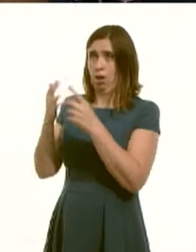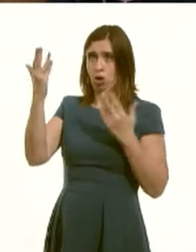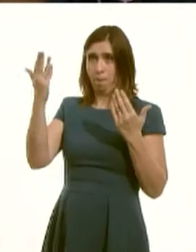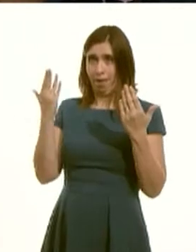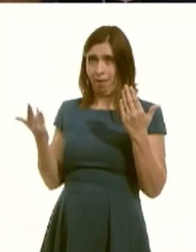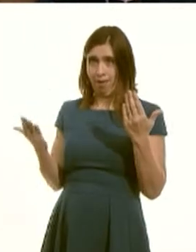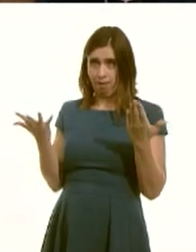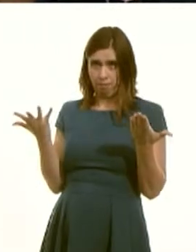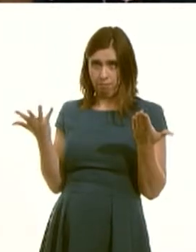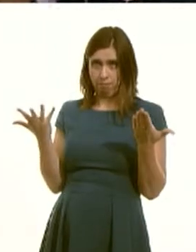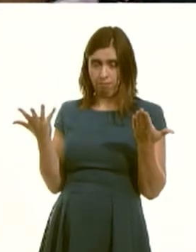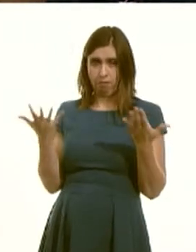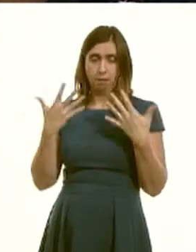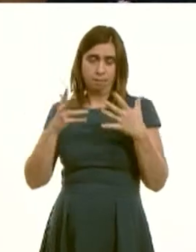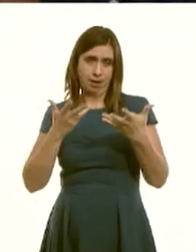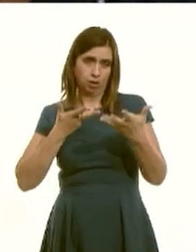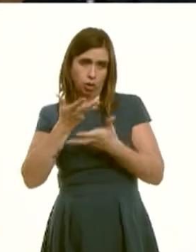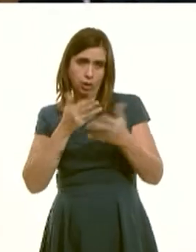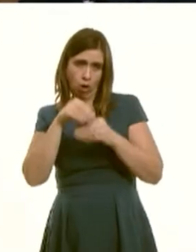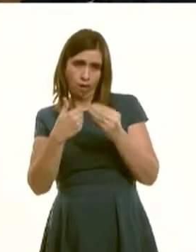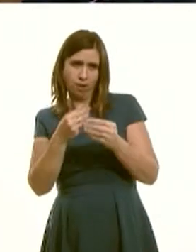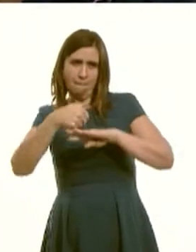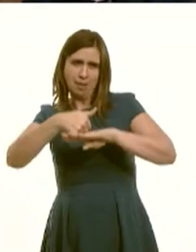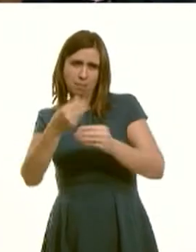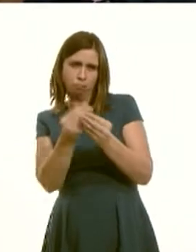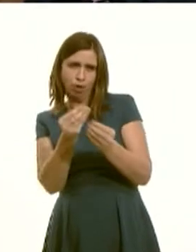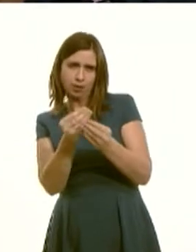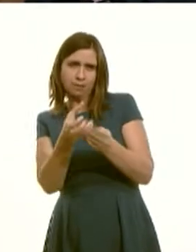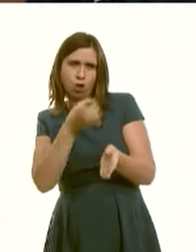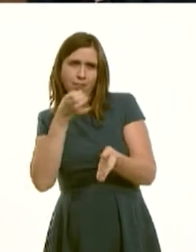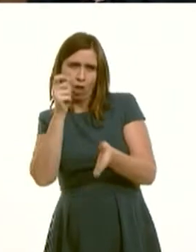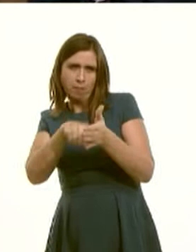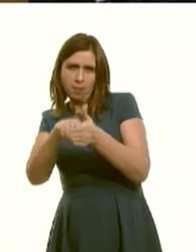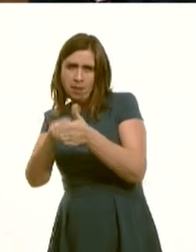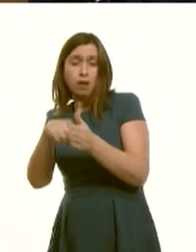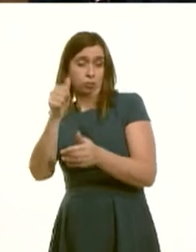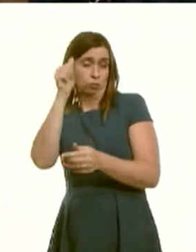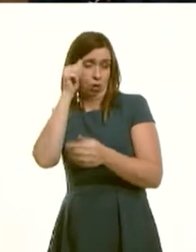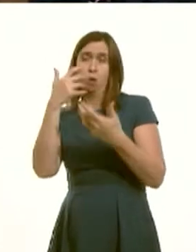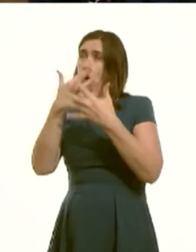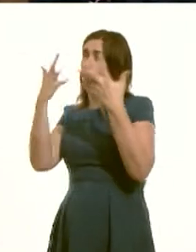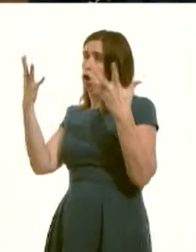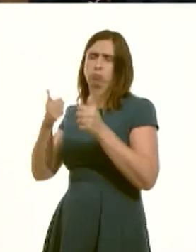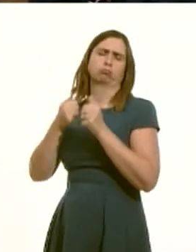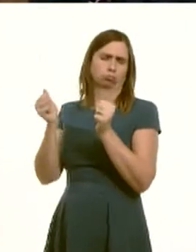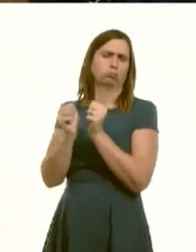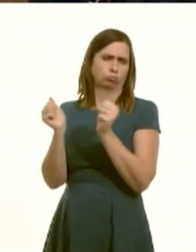White Paper has consulted on minimum unit pricing for alcohol, and as you know, this has been widely supported.